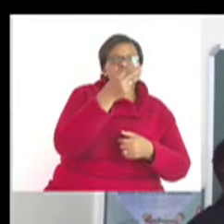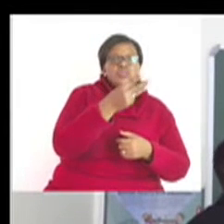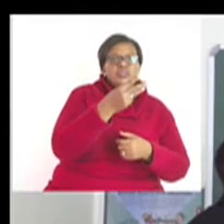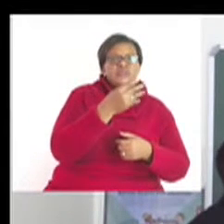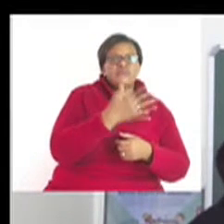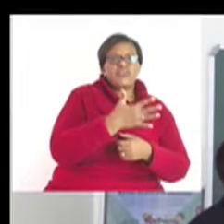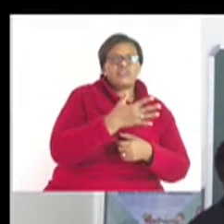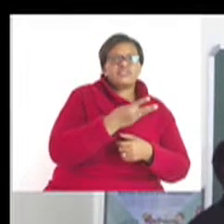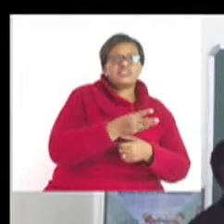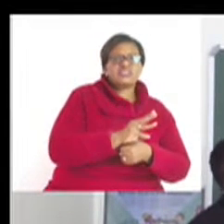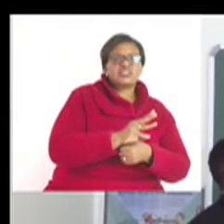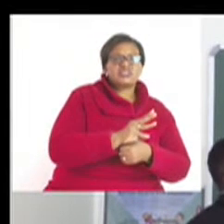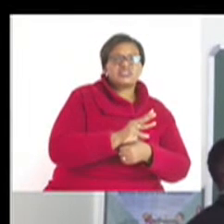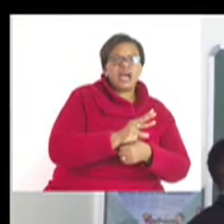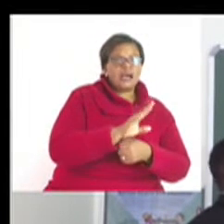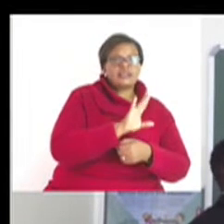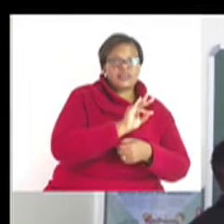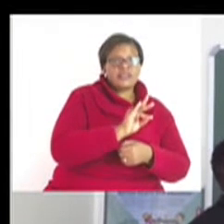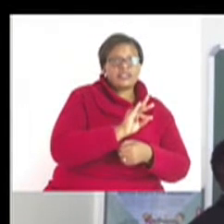5,